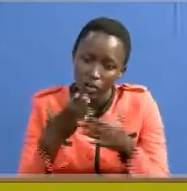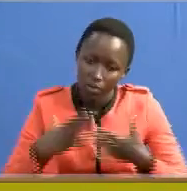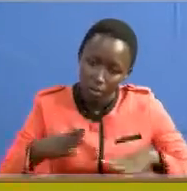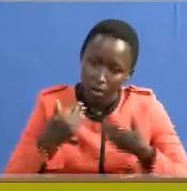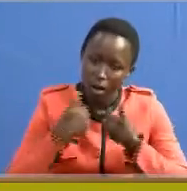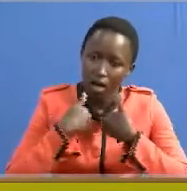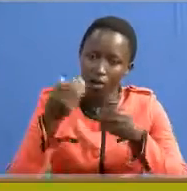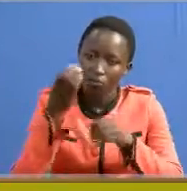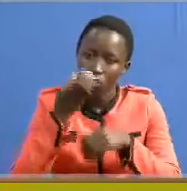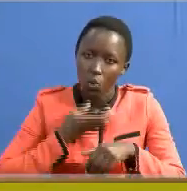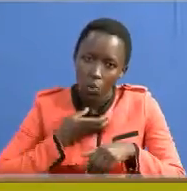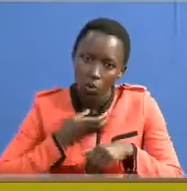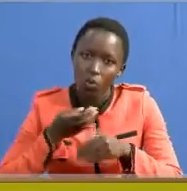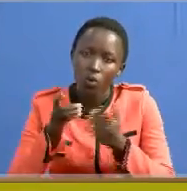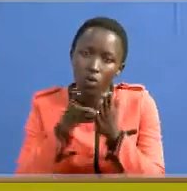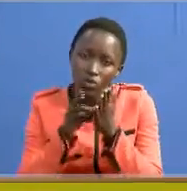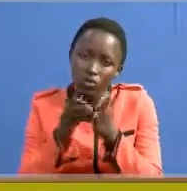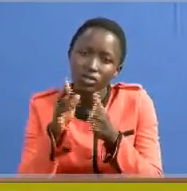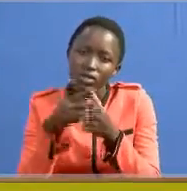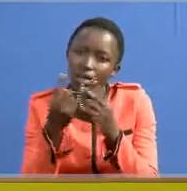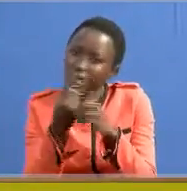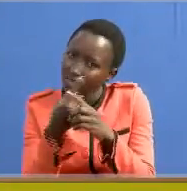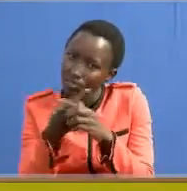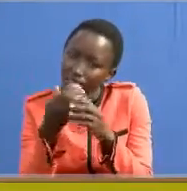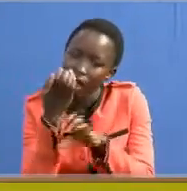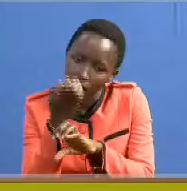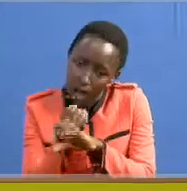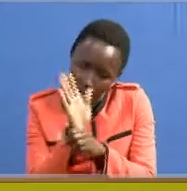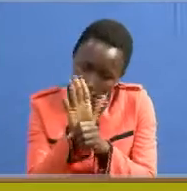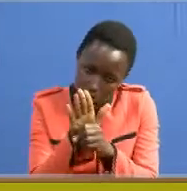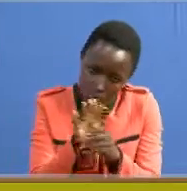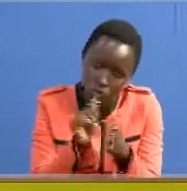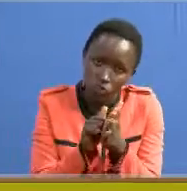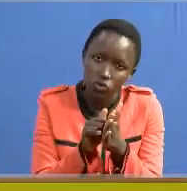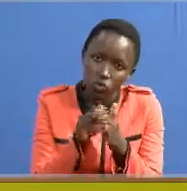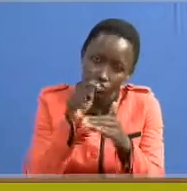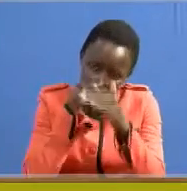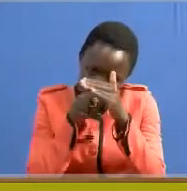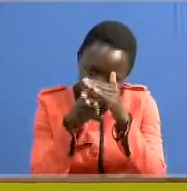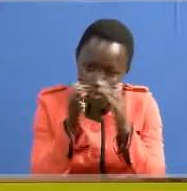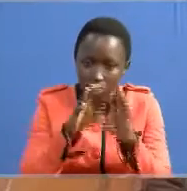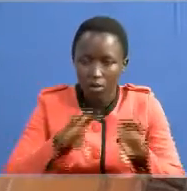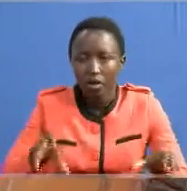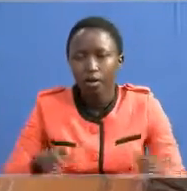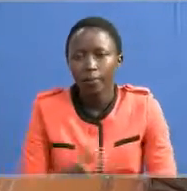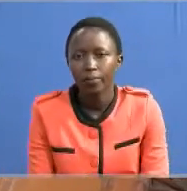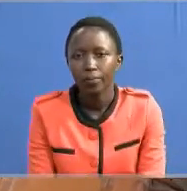their own doctors, have their own therapists, mm-hmm. so it's a bit difficult to penetrate that market.